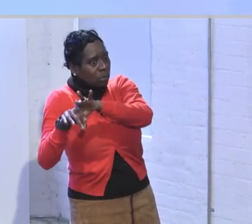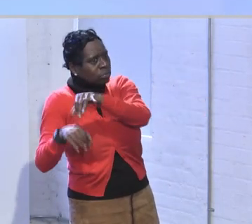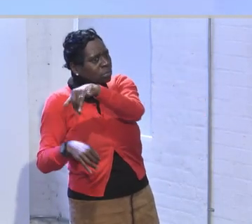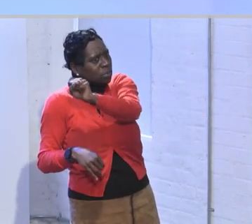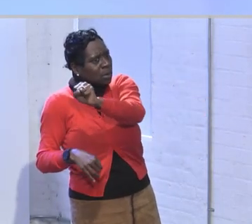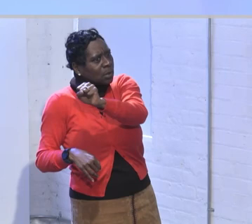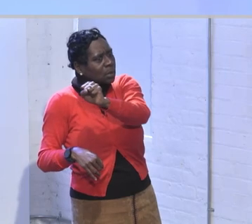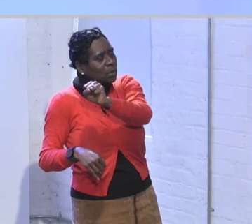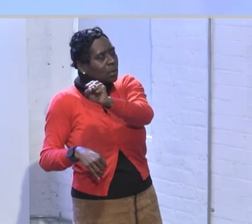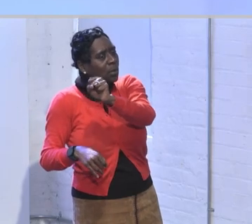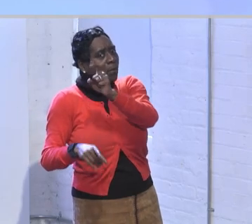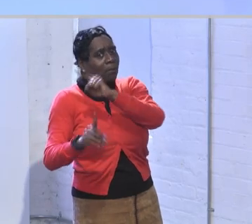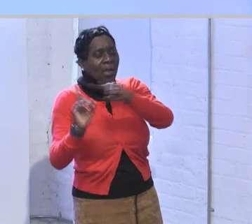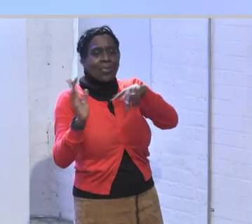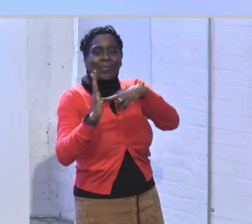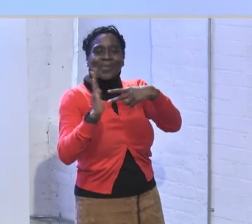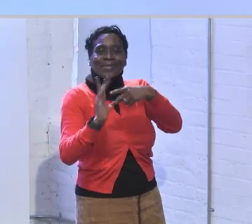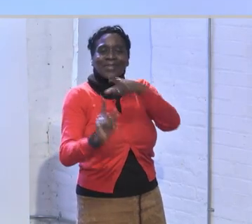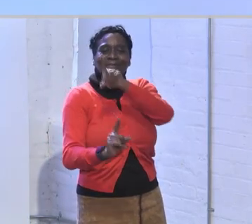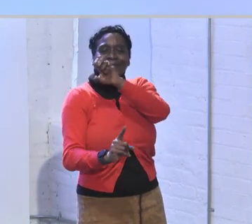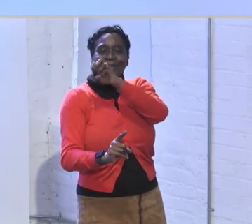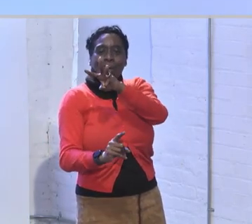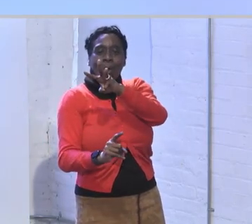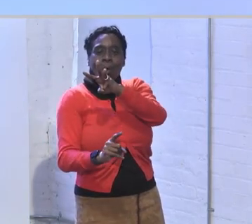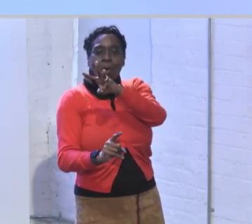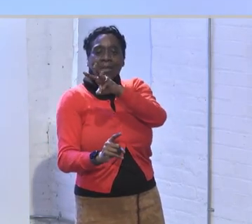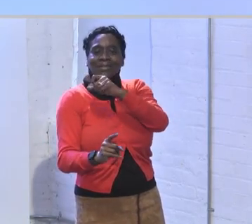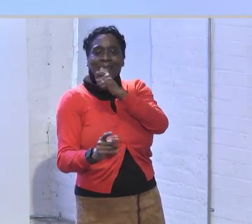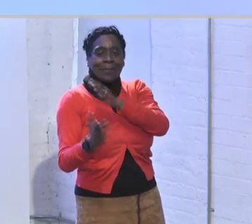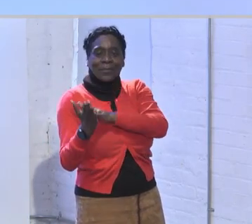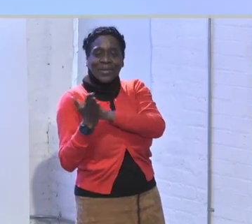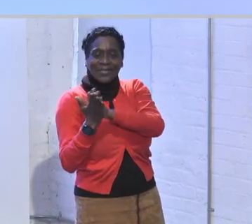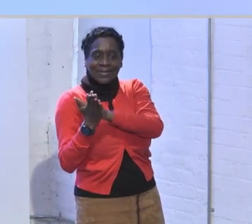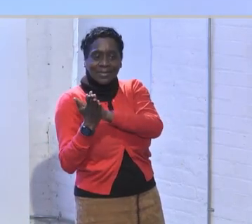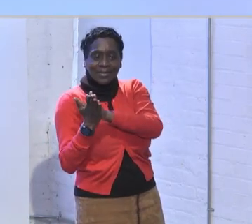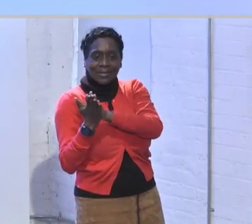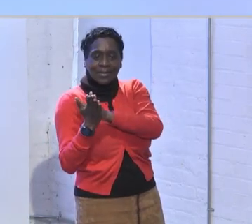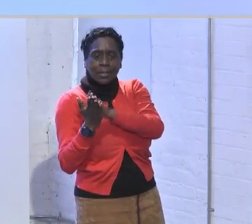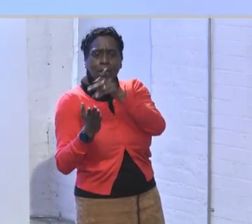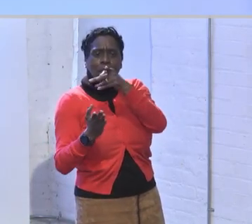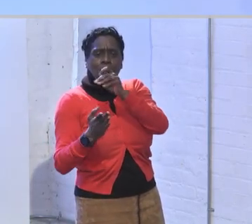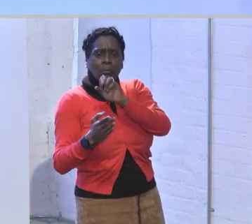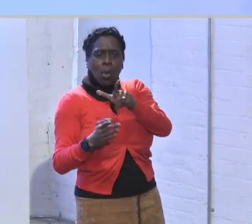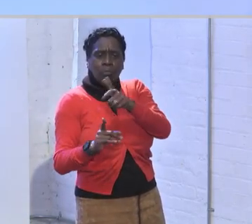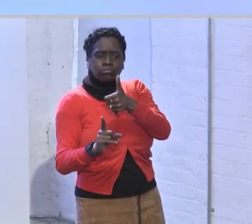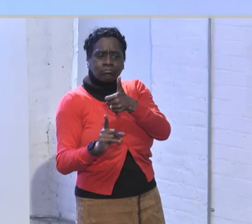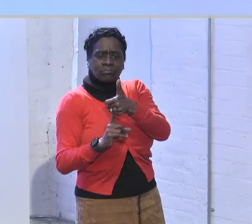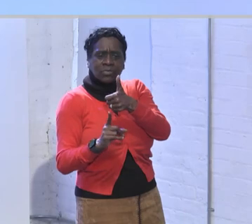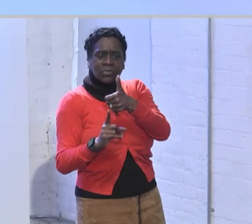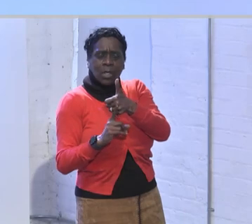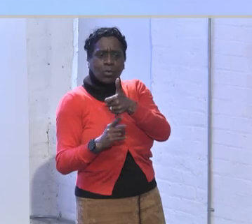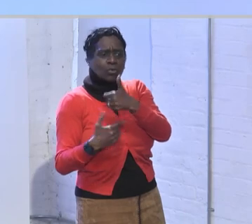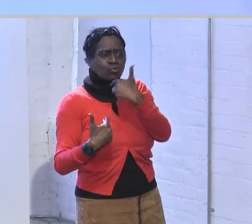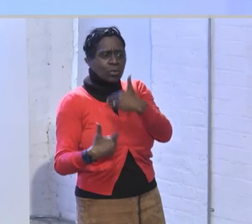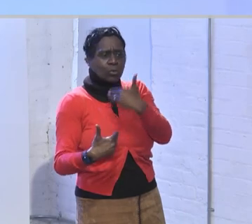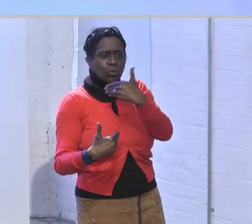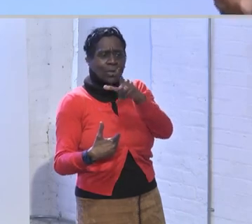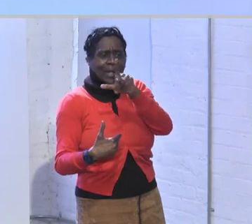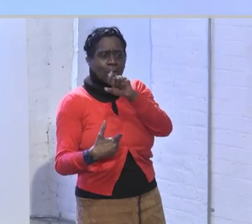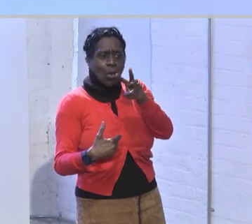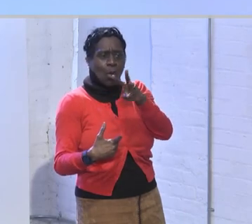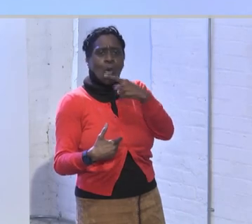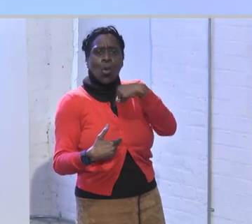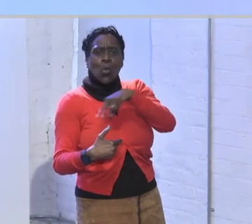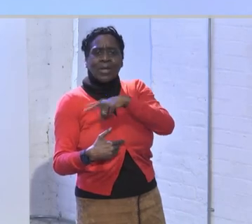God's moral law, but the purpose of the law isn't motivation. Paul was really great with the law. The purpose of the law is to teach us we need